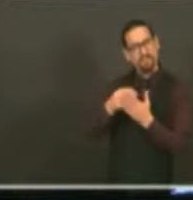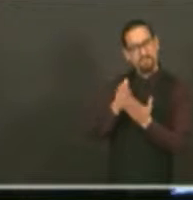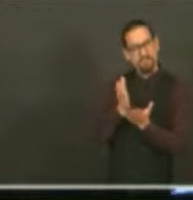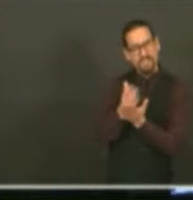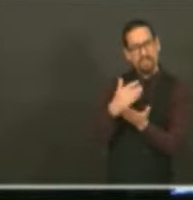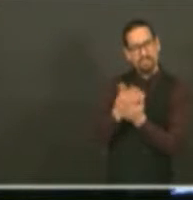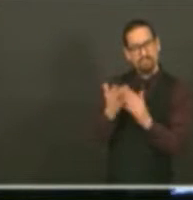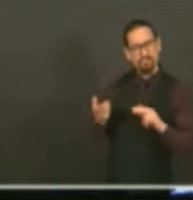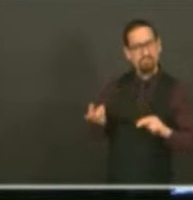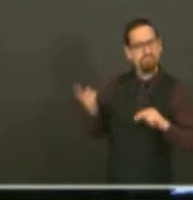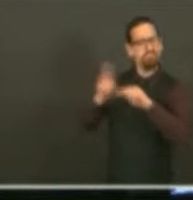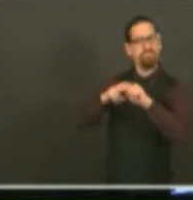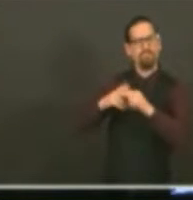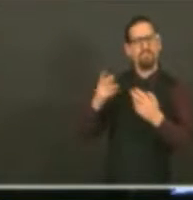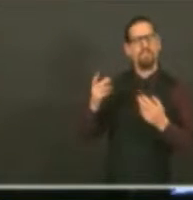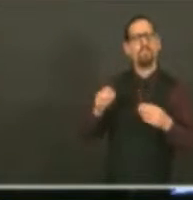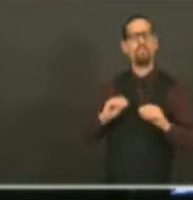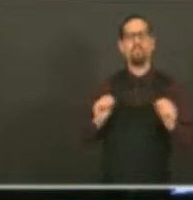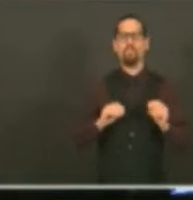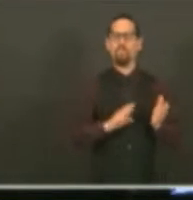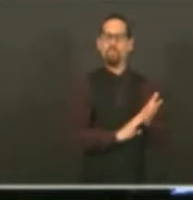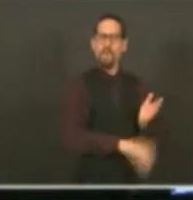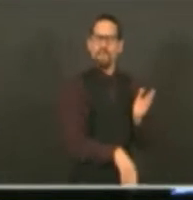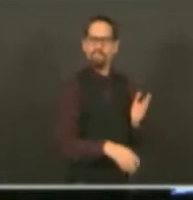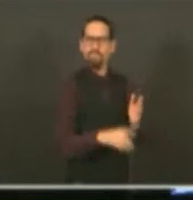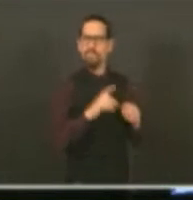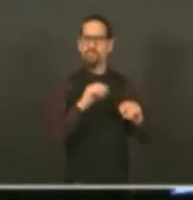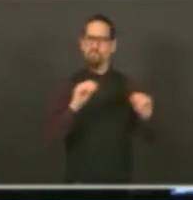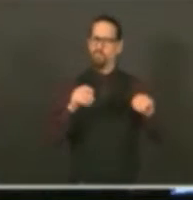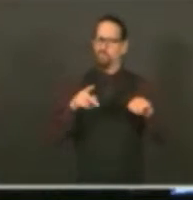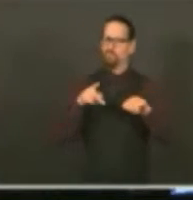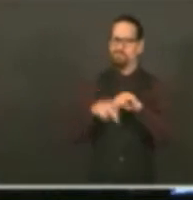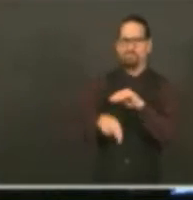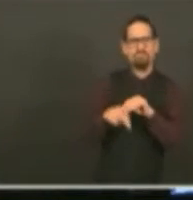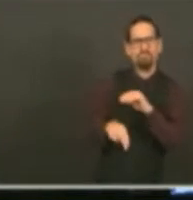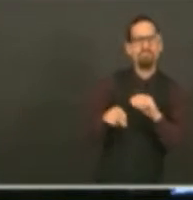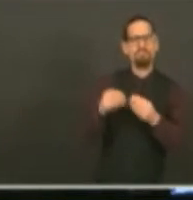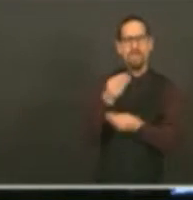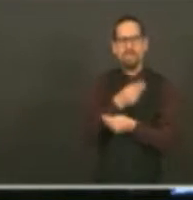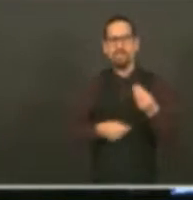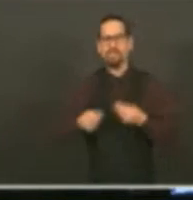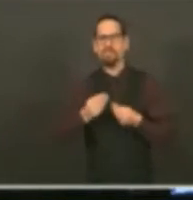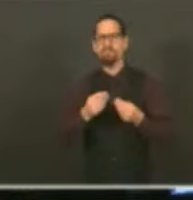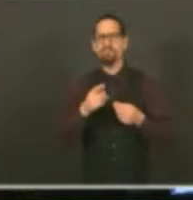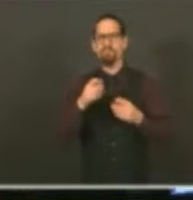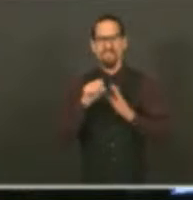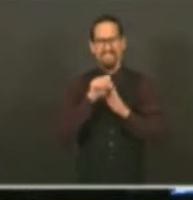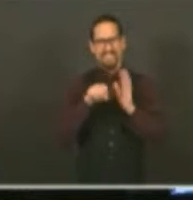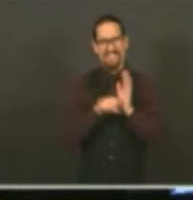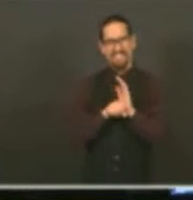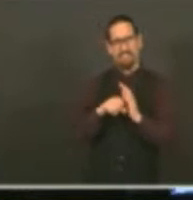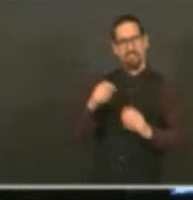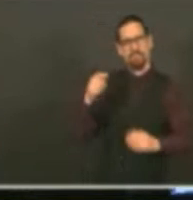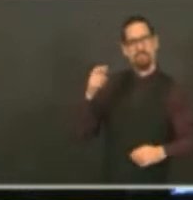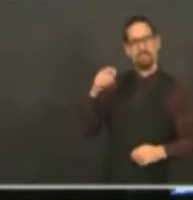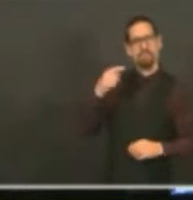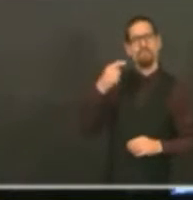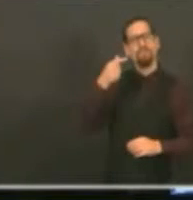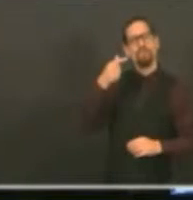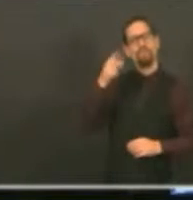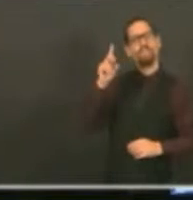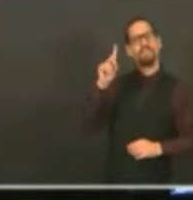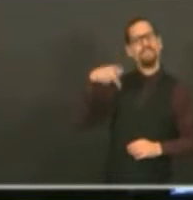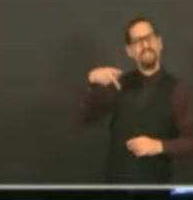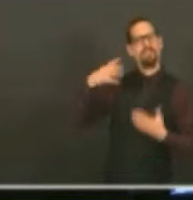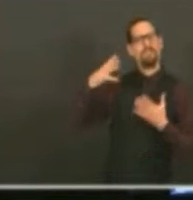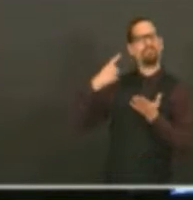or allegedly no cutbacks in salaries or overhead. In a state that's got a GDP growth pre-COVID that was less than half